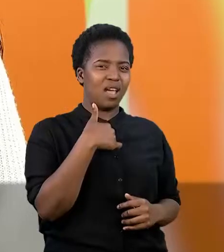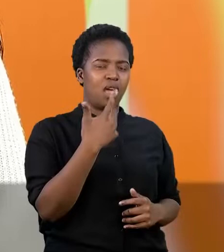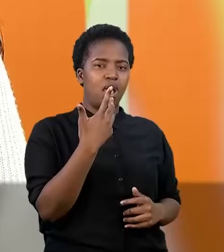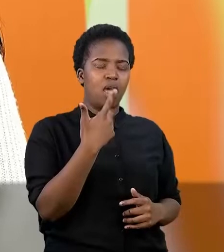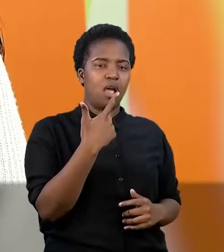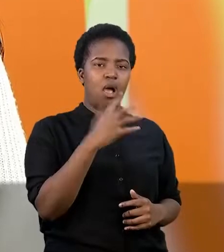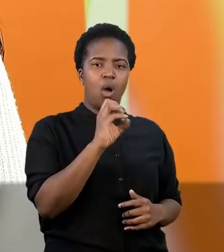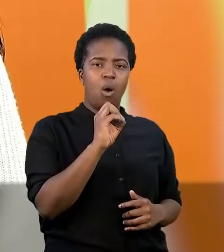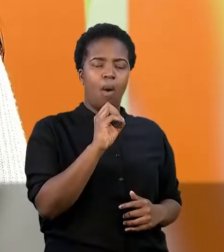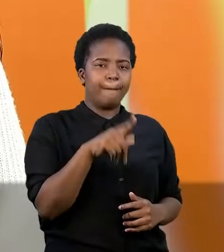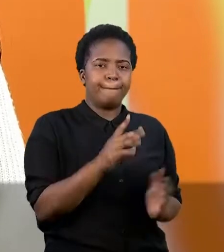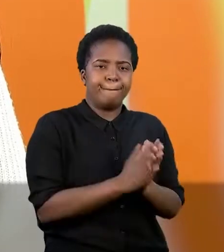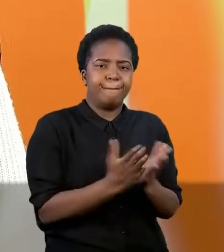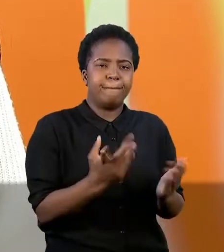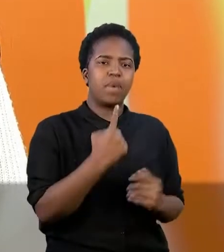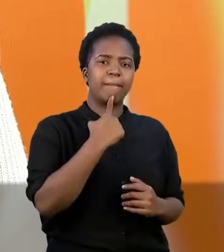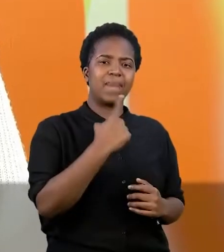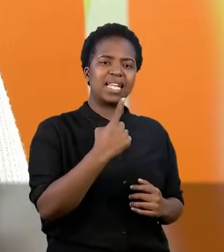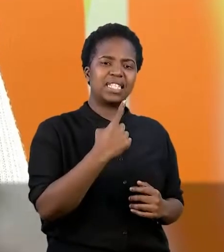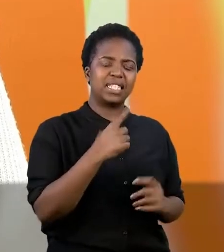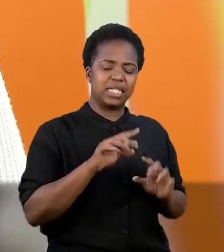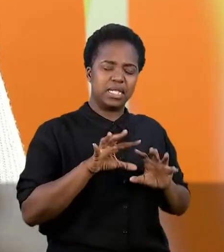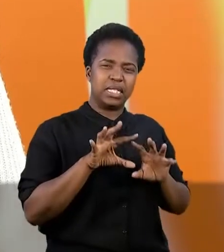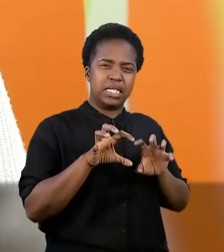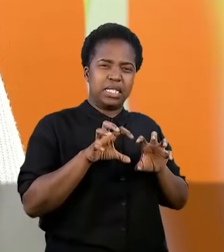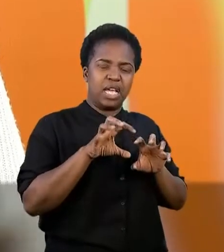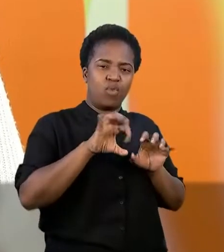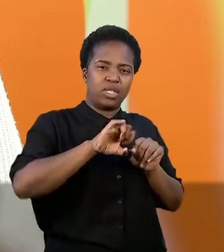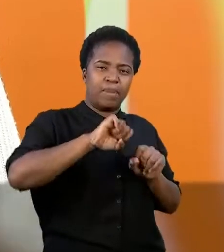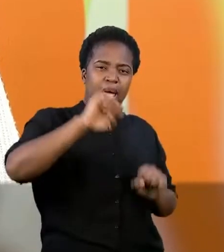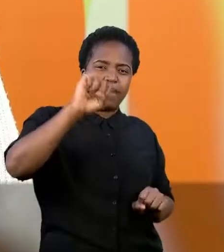I don't have any op for spine. They say kidney nerves are spine.